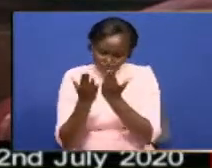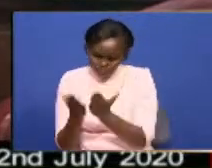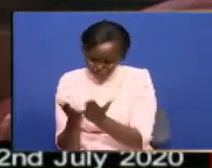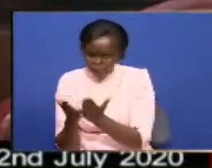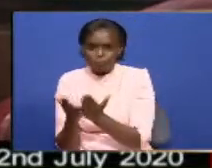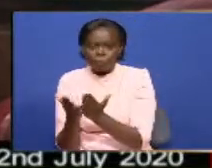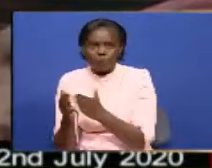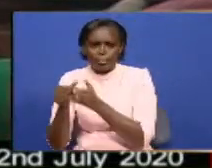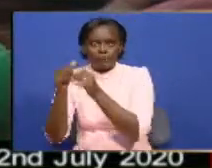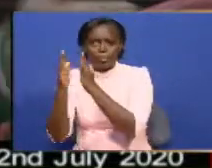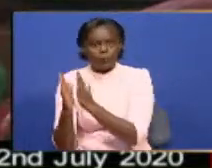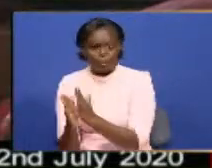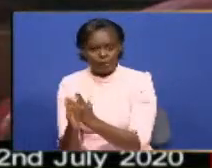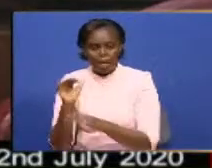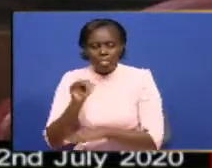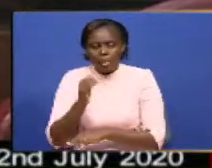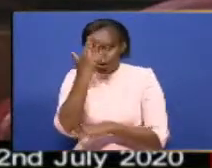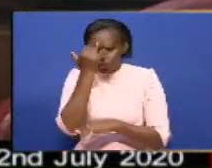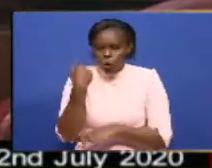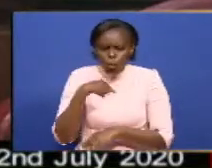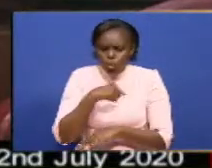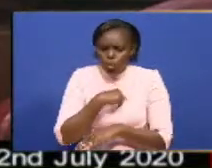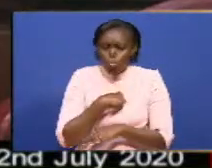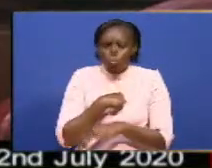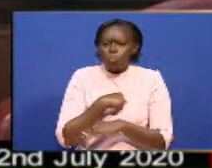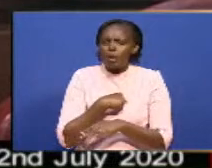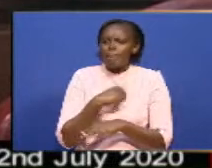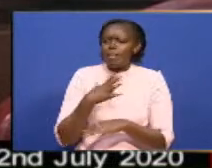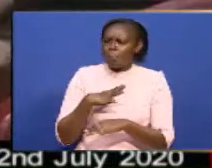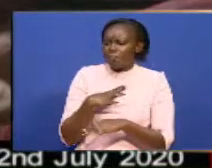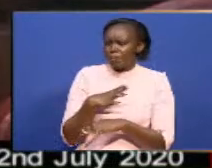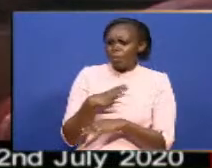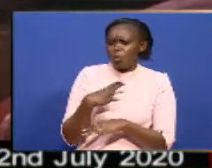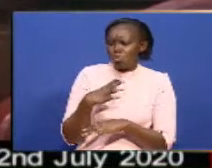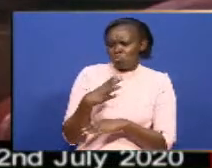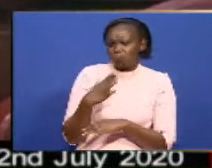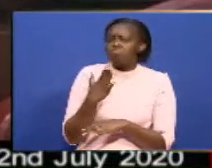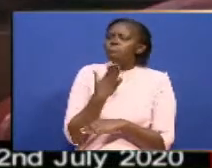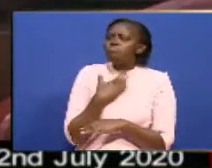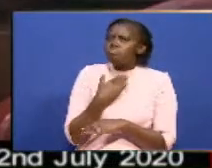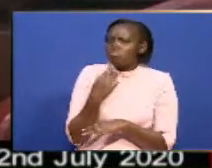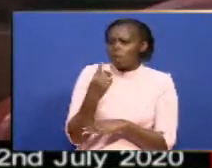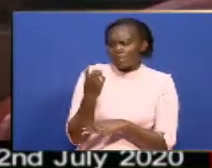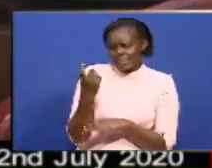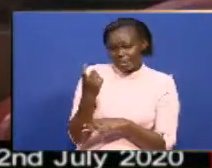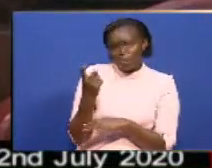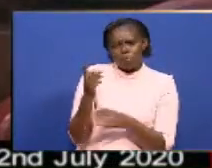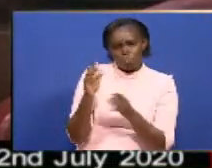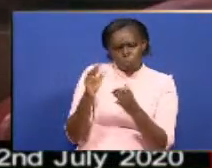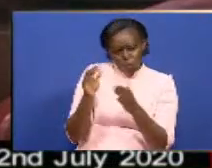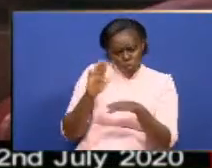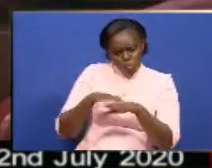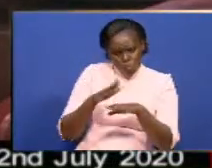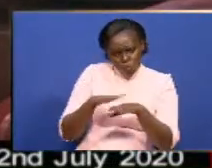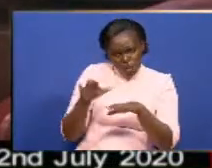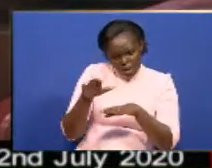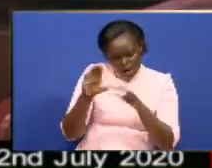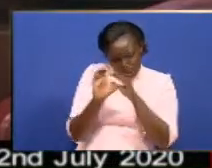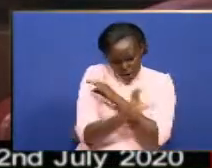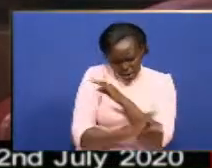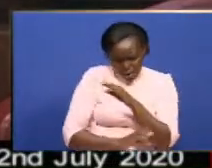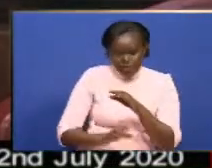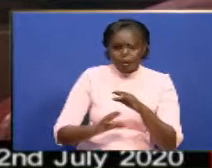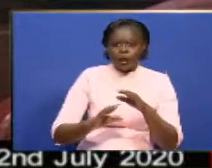of leadership. That is why we are admired from wide and far, Honorable Speaker, as a haven of peace.